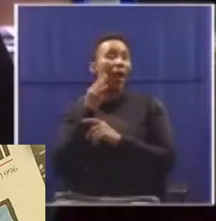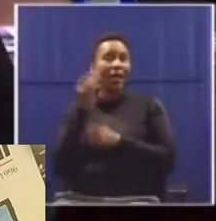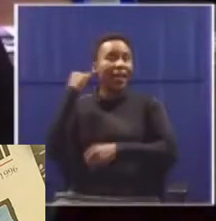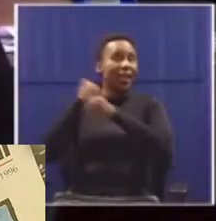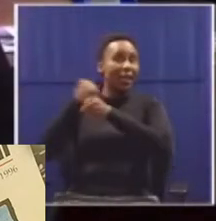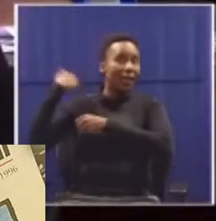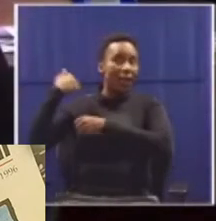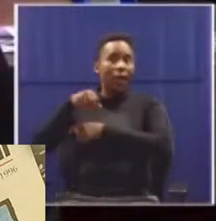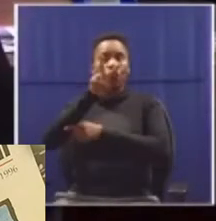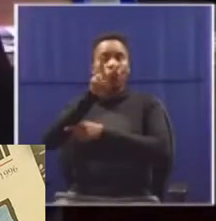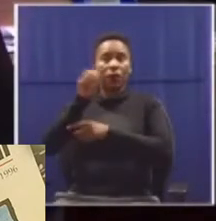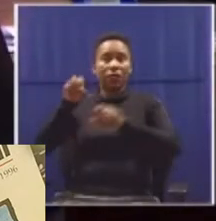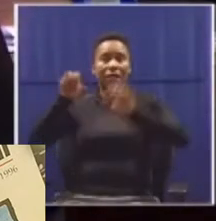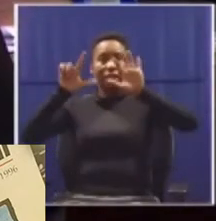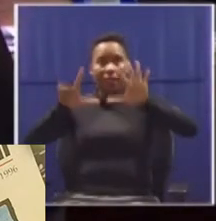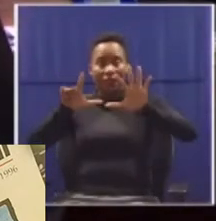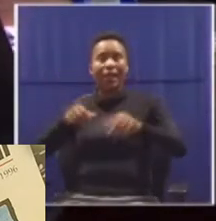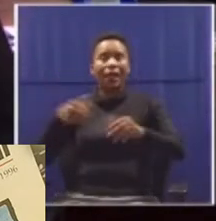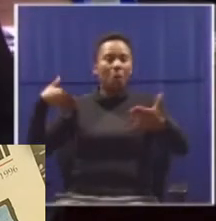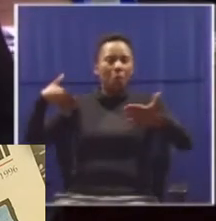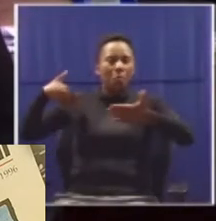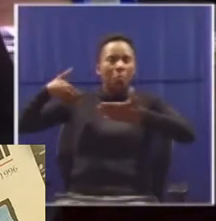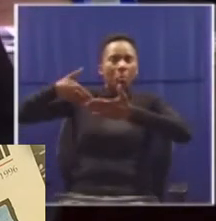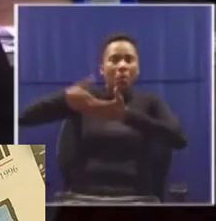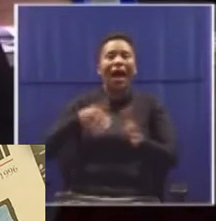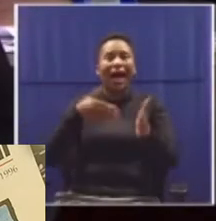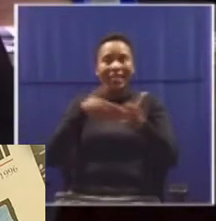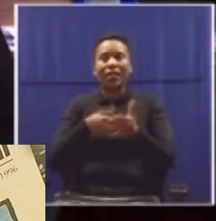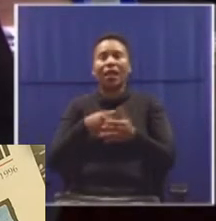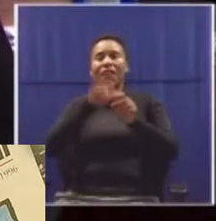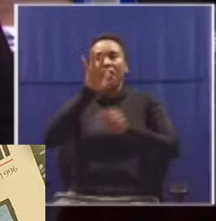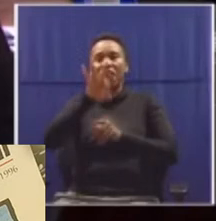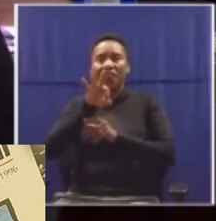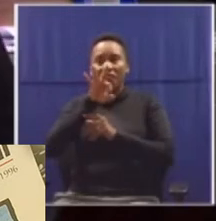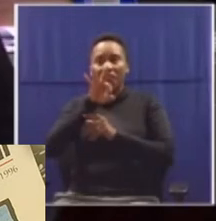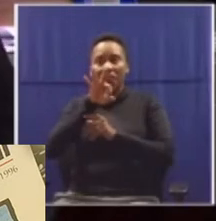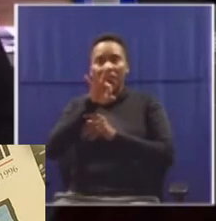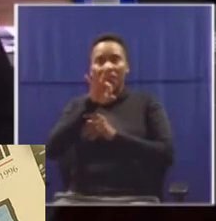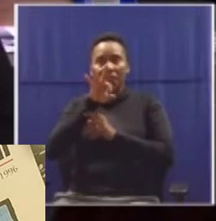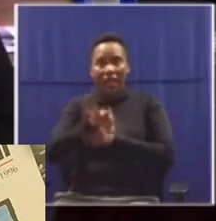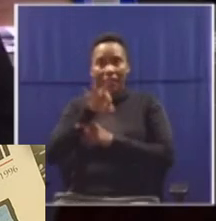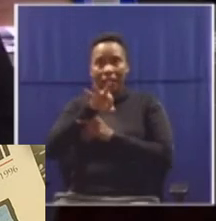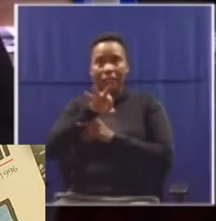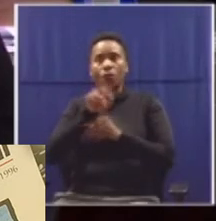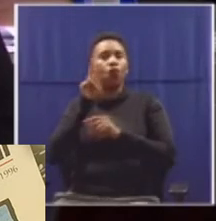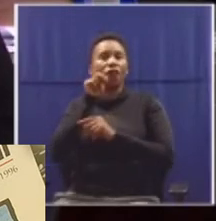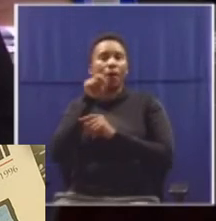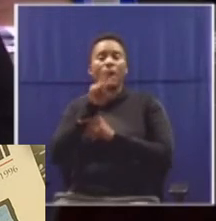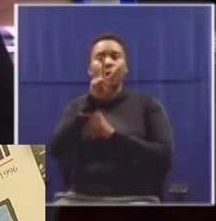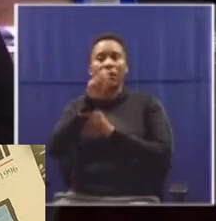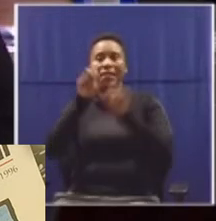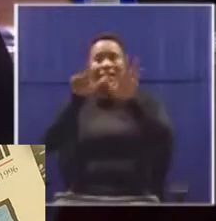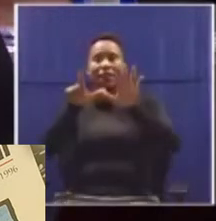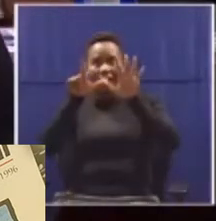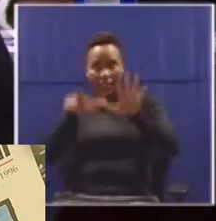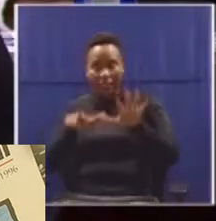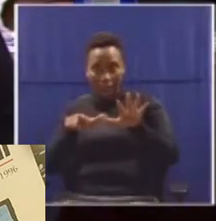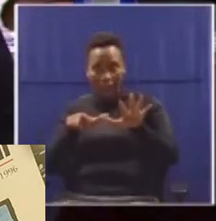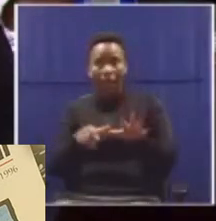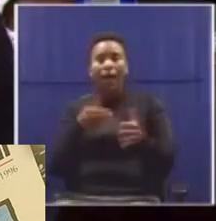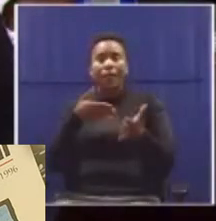and it took from then until the 23rd of November 2017. until it was finally recommended by the Constitutional Review